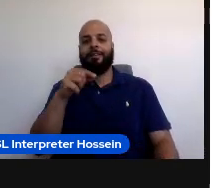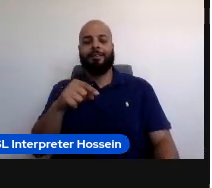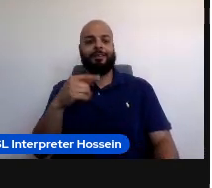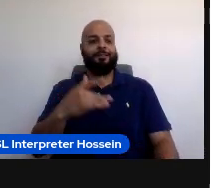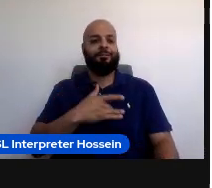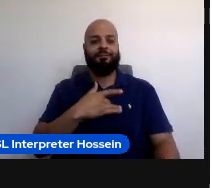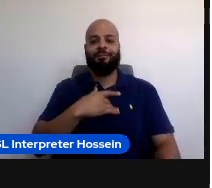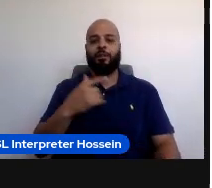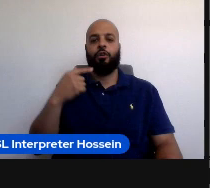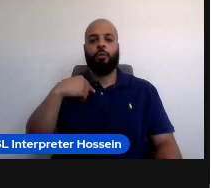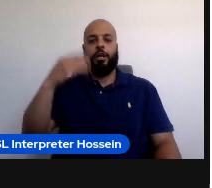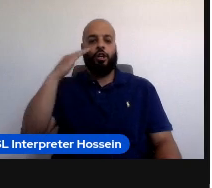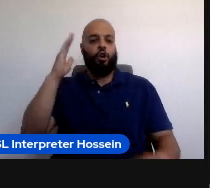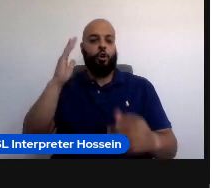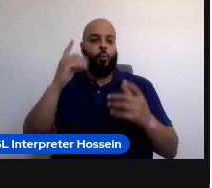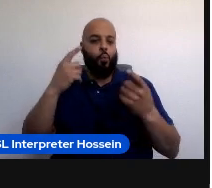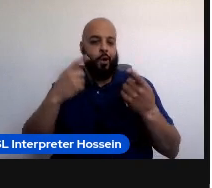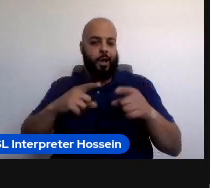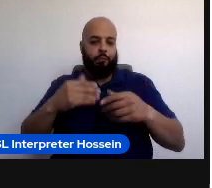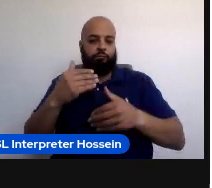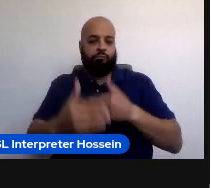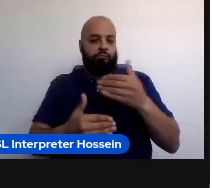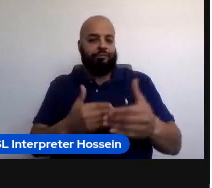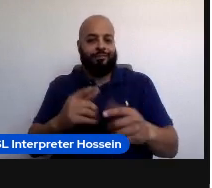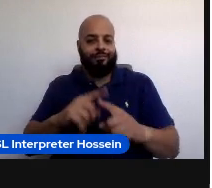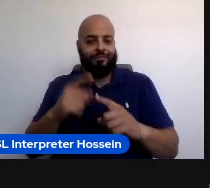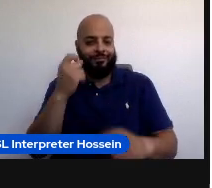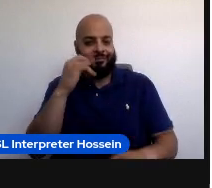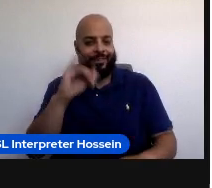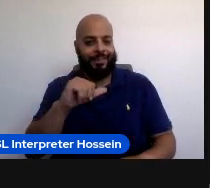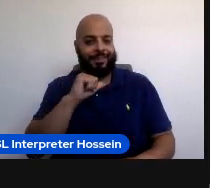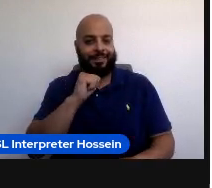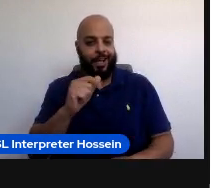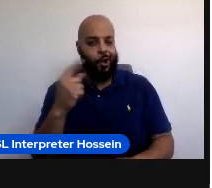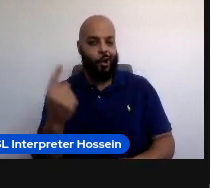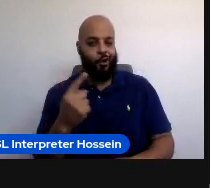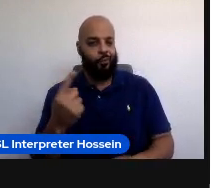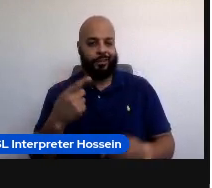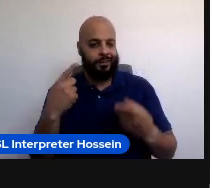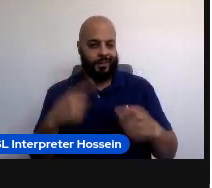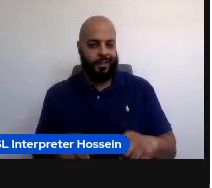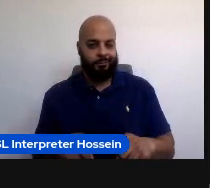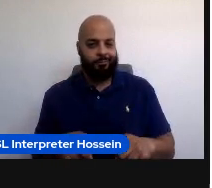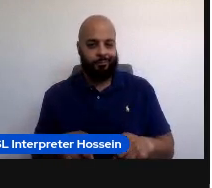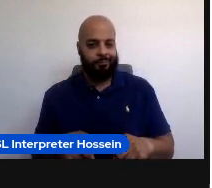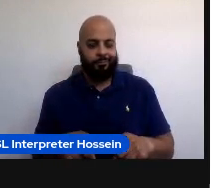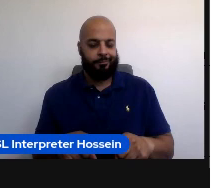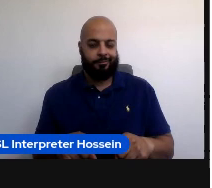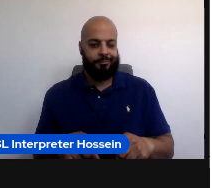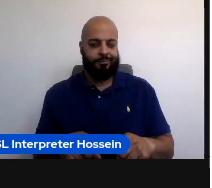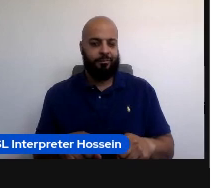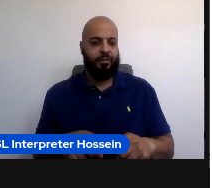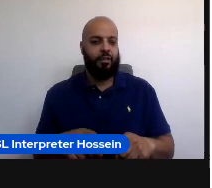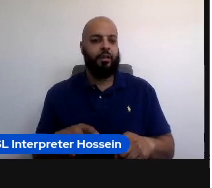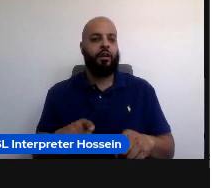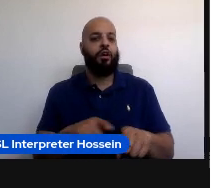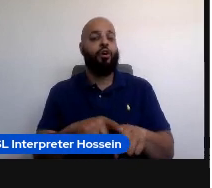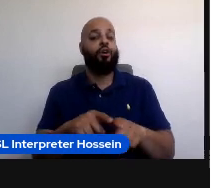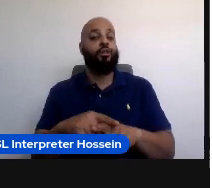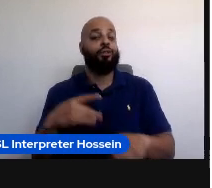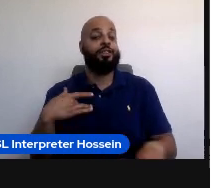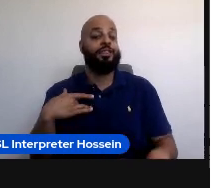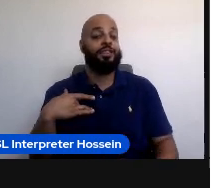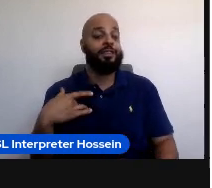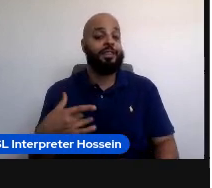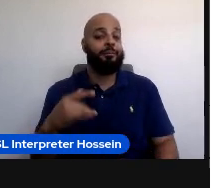will go. But that's not always the safest way of thinking about it. But it's also usually a way